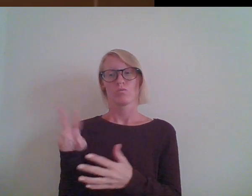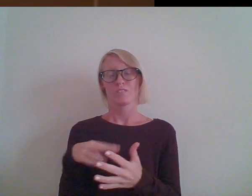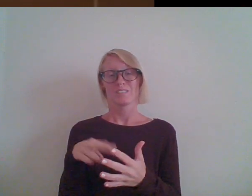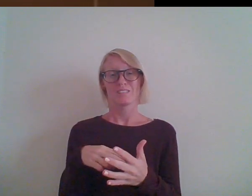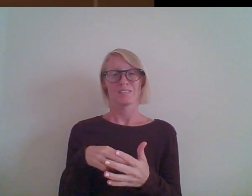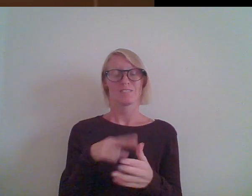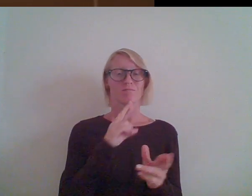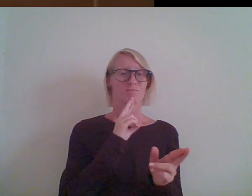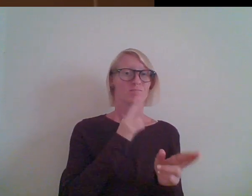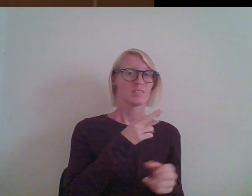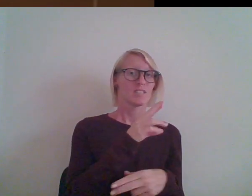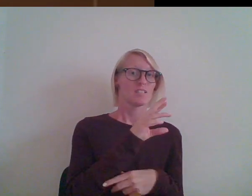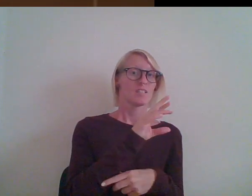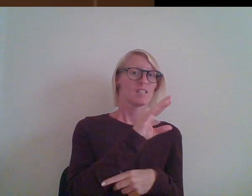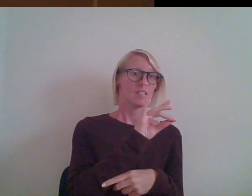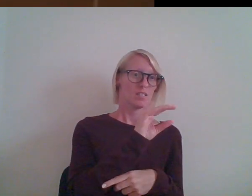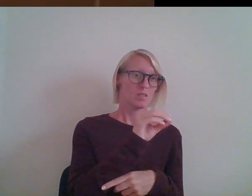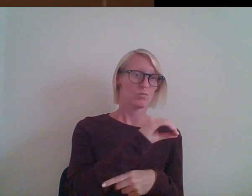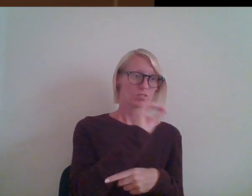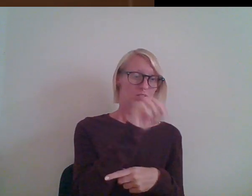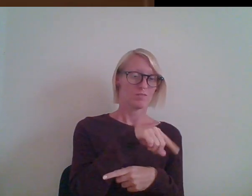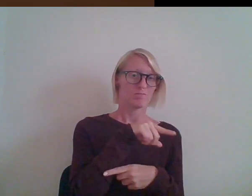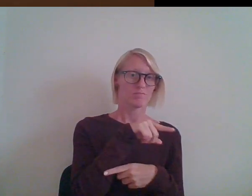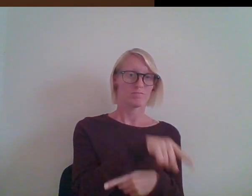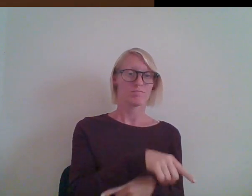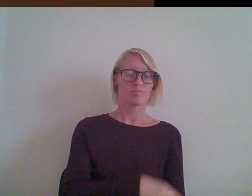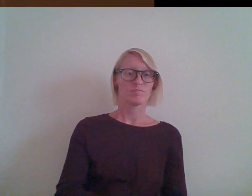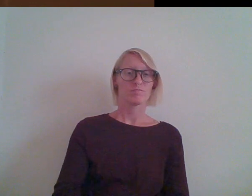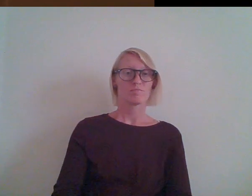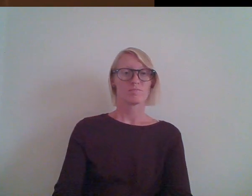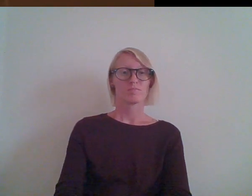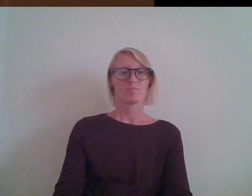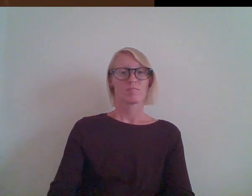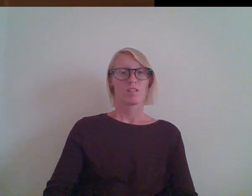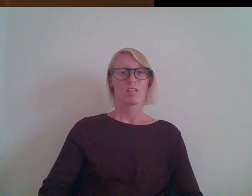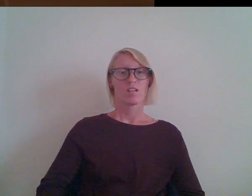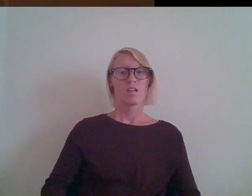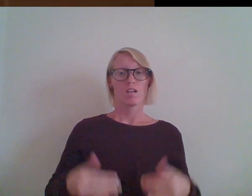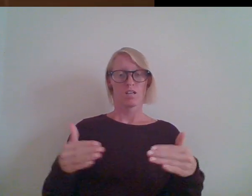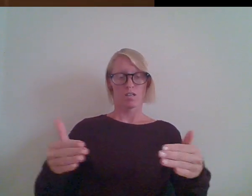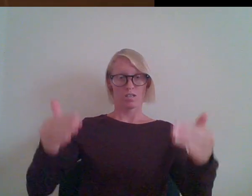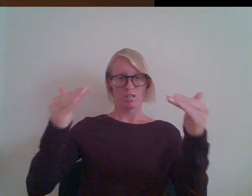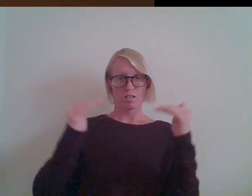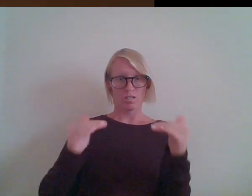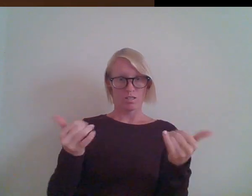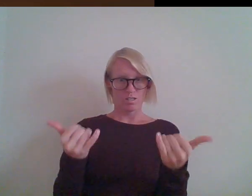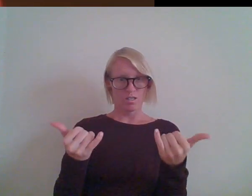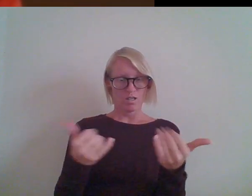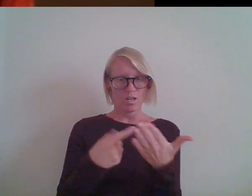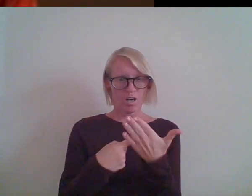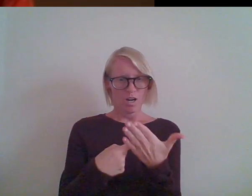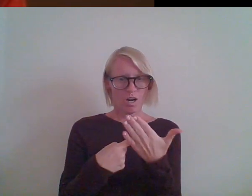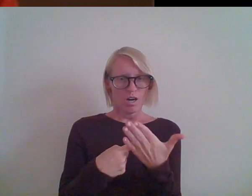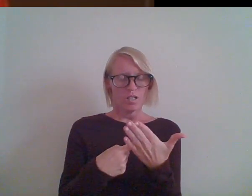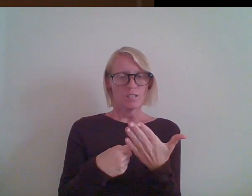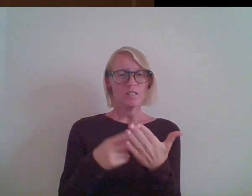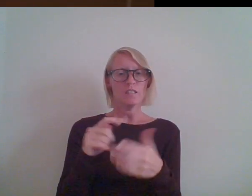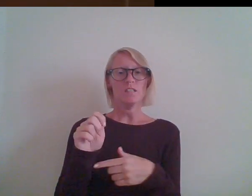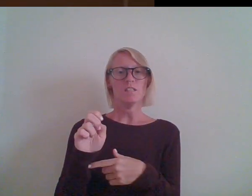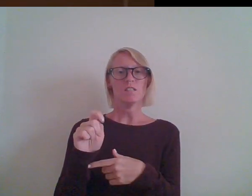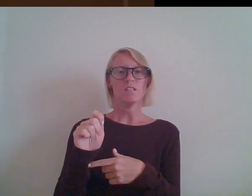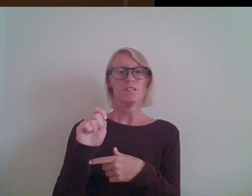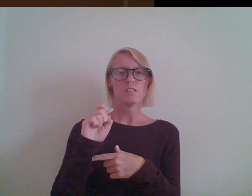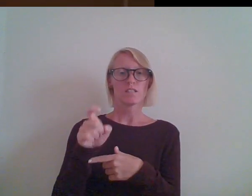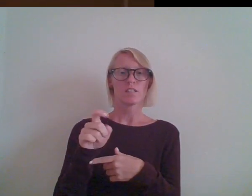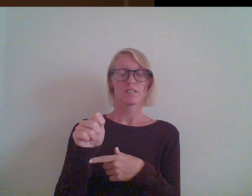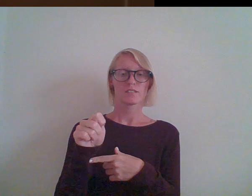doing? I want to talk about textbooks. I brought the one I'm using in intro right now. Most students have not been taught